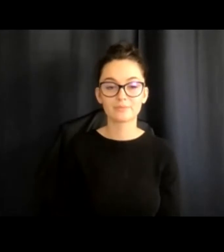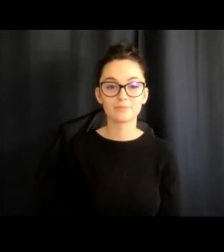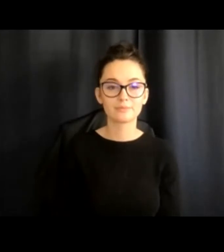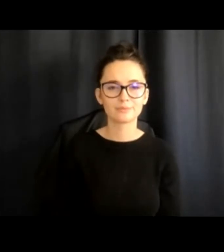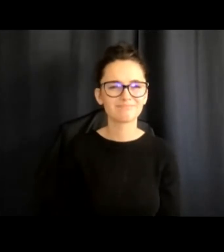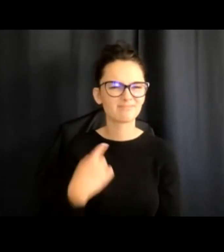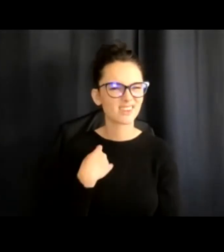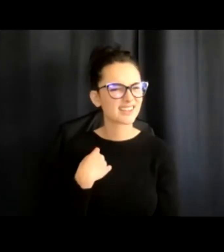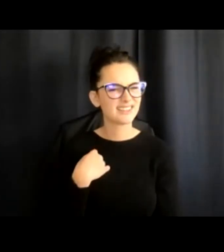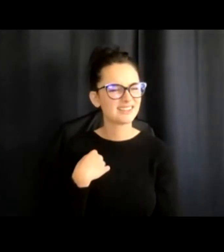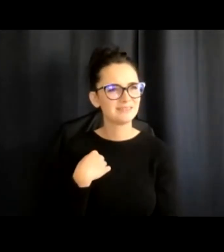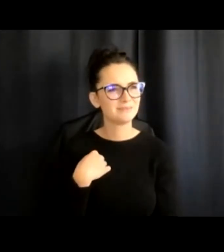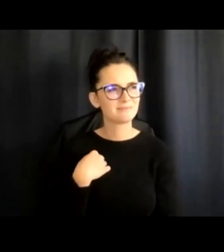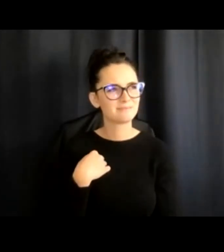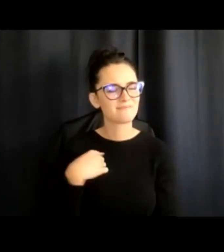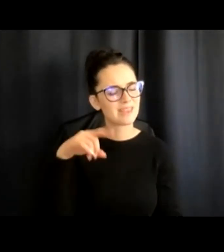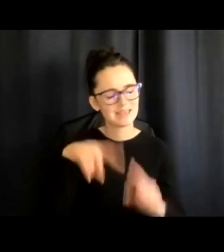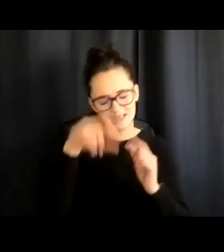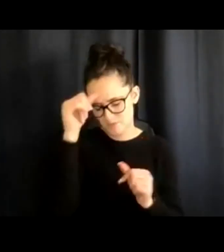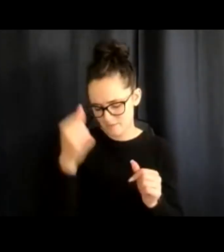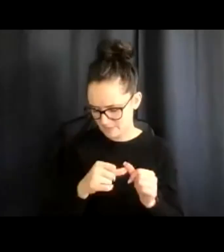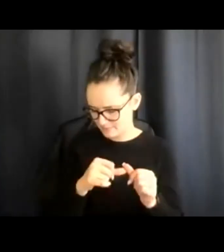can't remember if it was